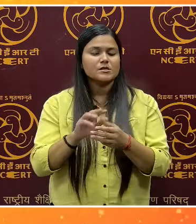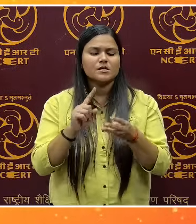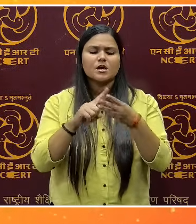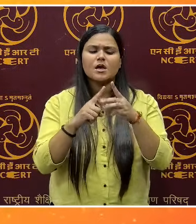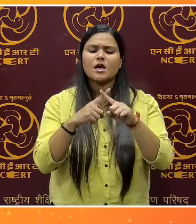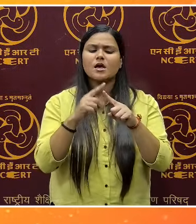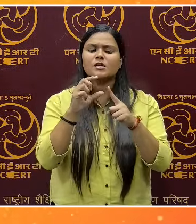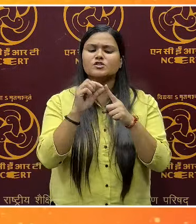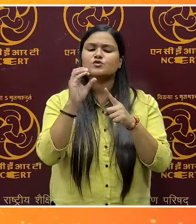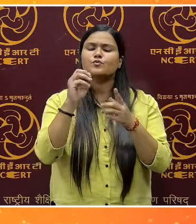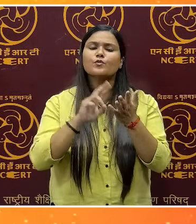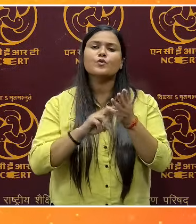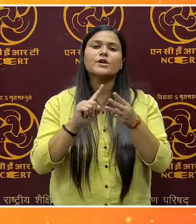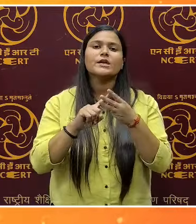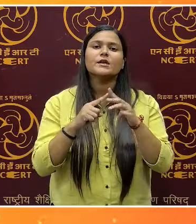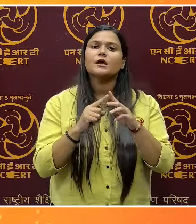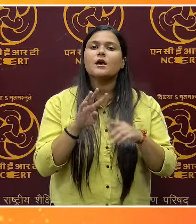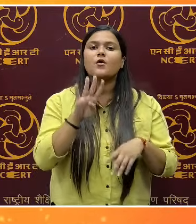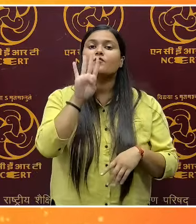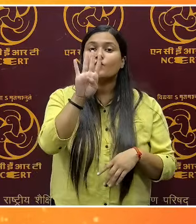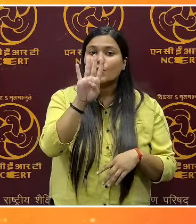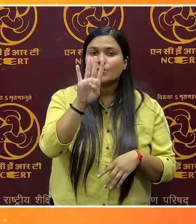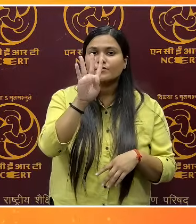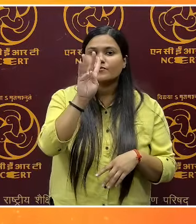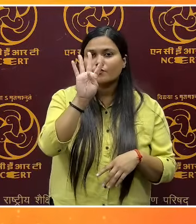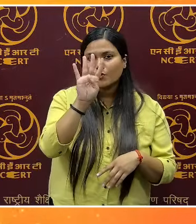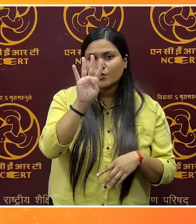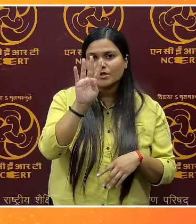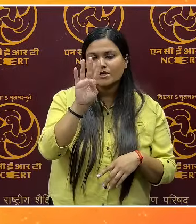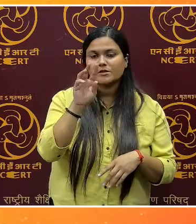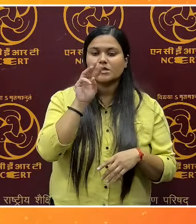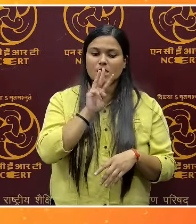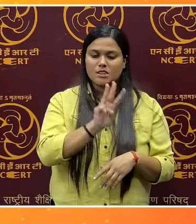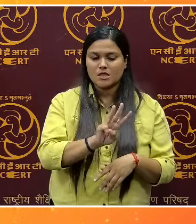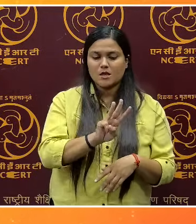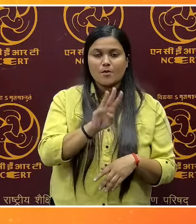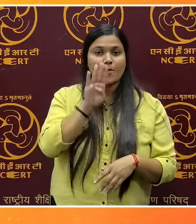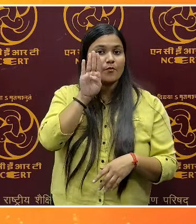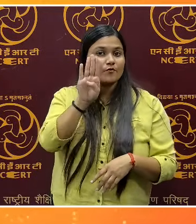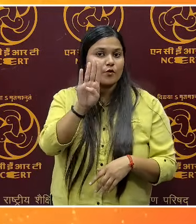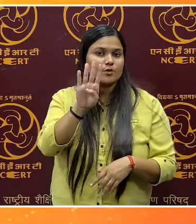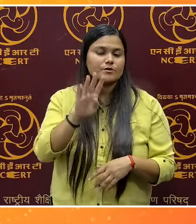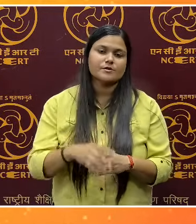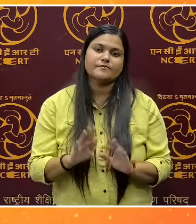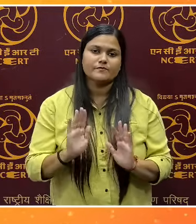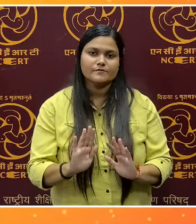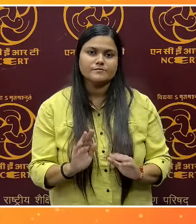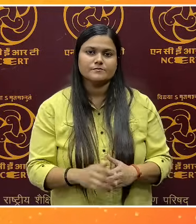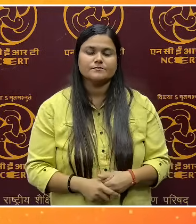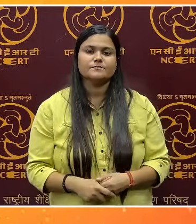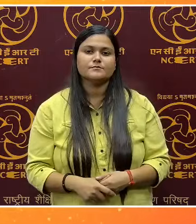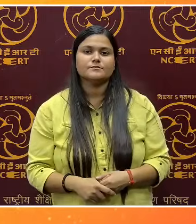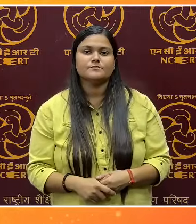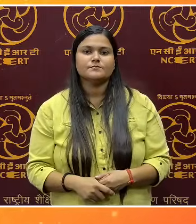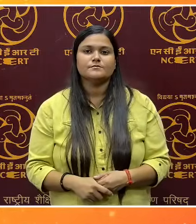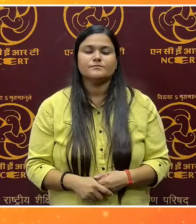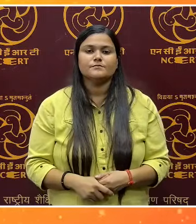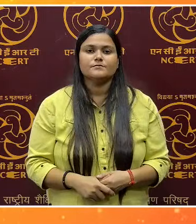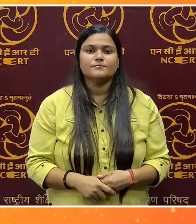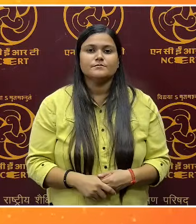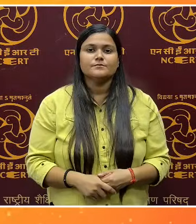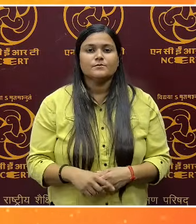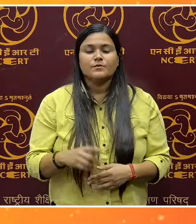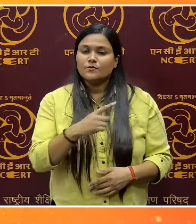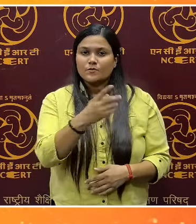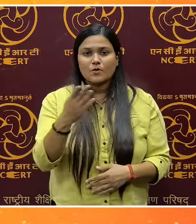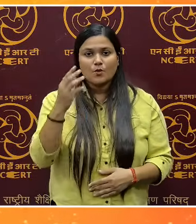for 3? 4. It is 4. Okay, same way we can say what is the exponent of 5? 1. It is 1. Okay. Good. So, you